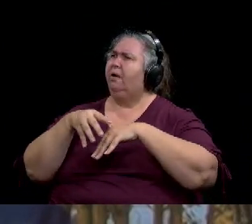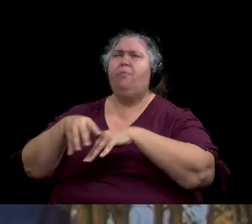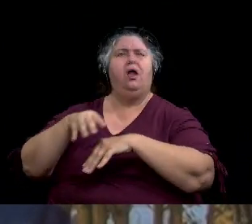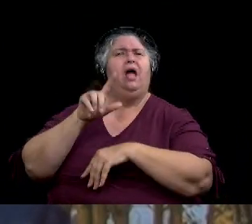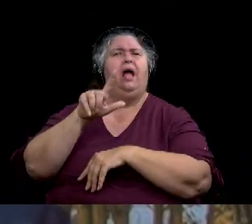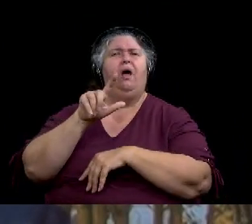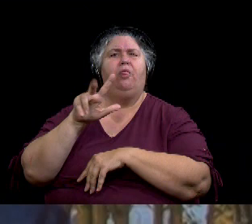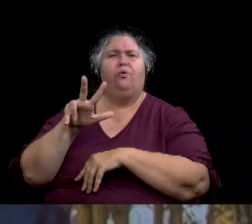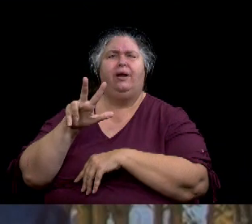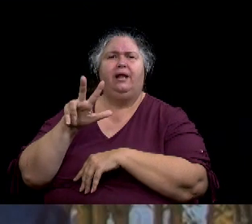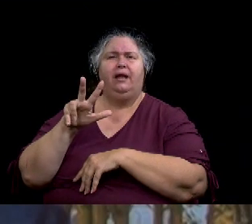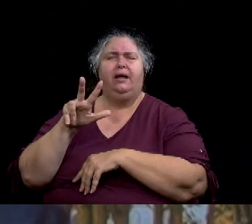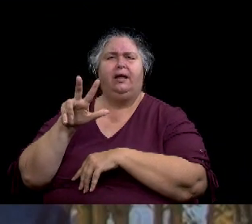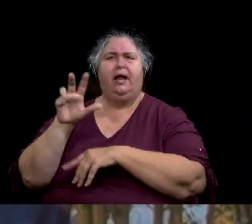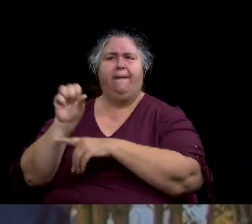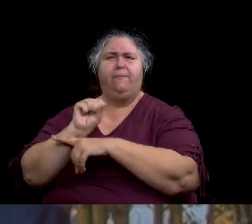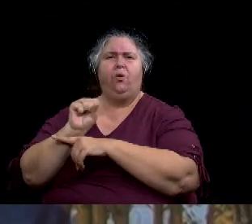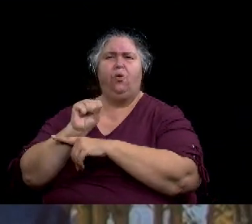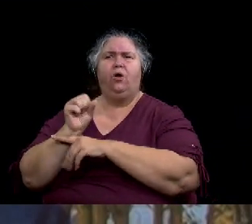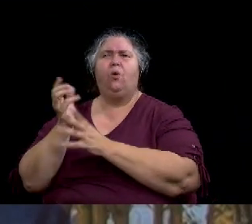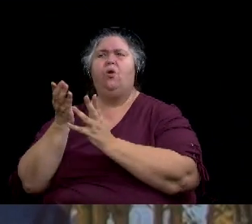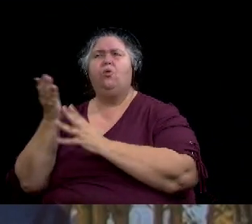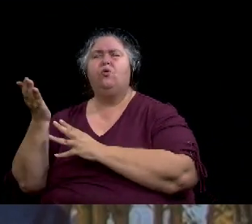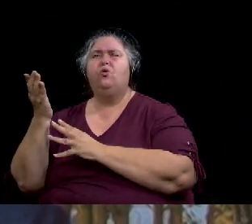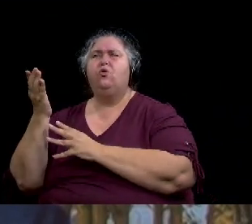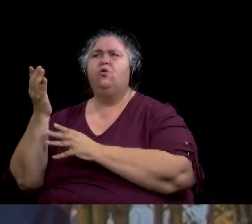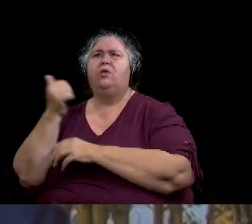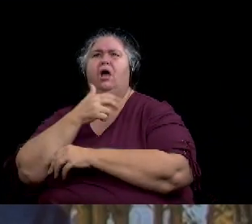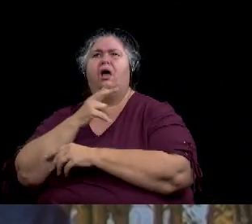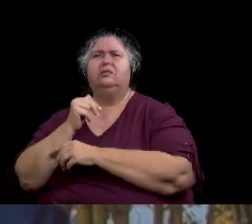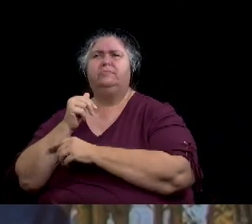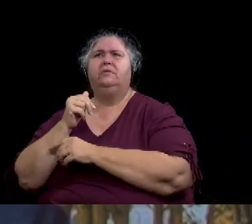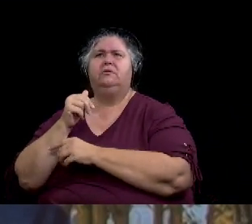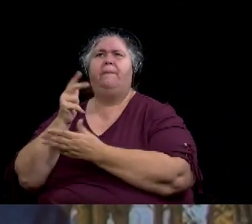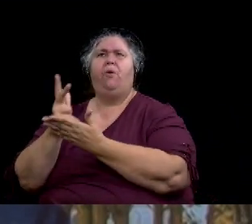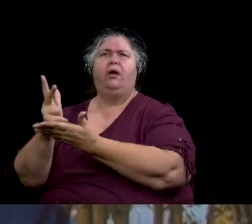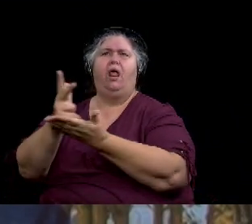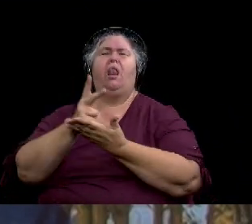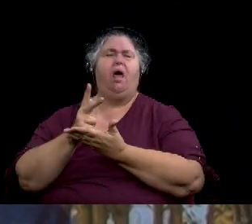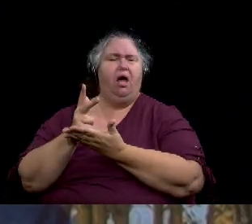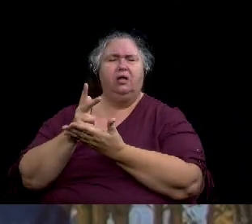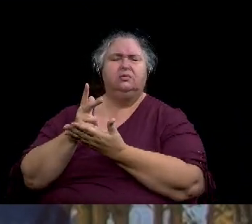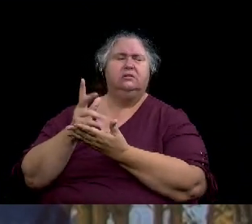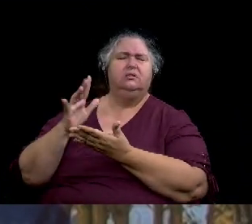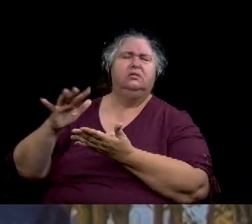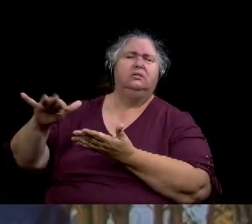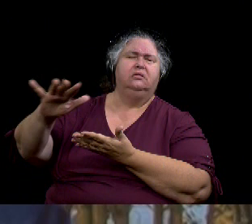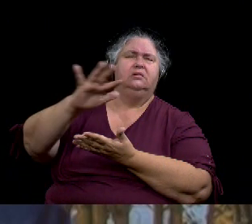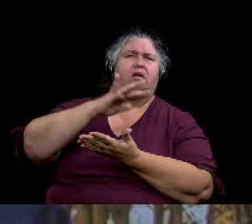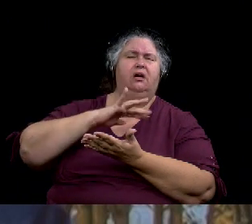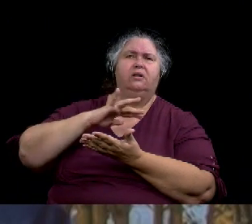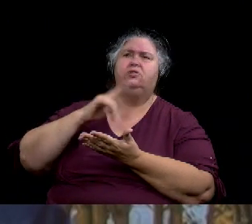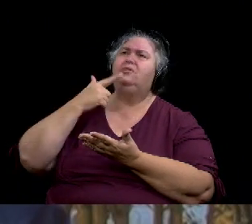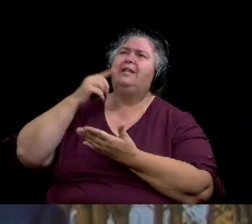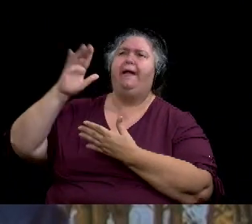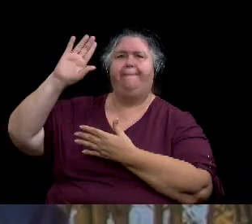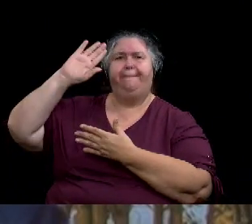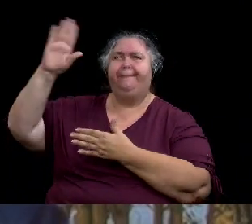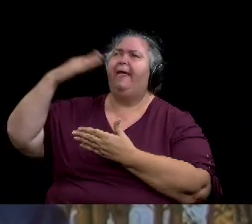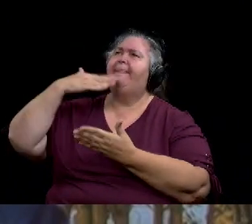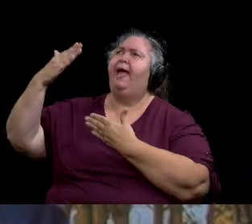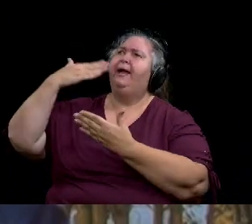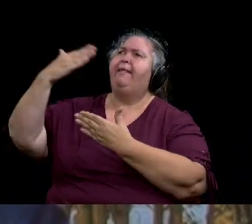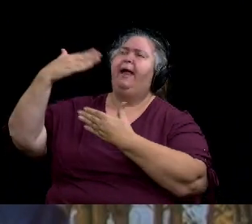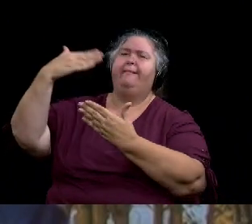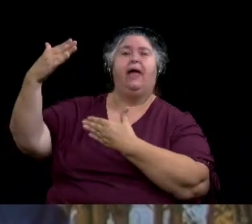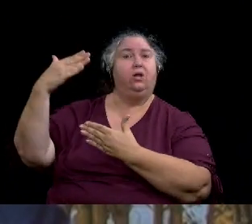through parking lots of the hospitals and probably the Family Healthcare Center too, to say thank you to the healthcare